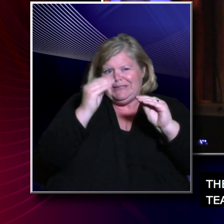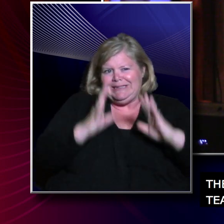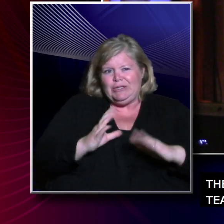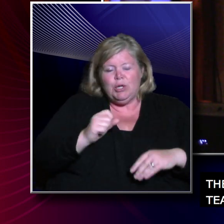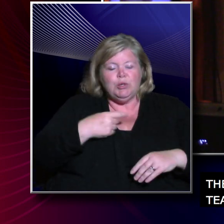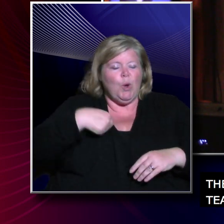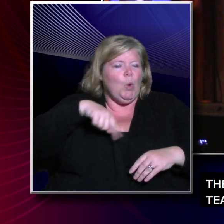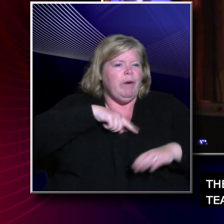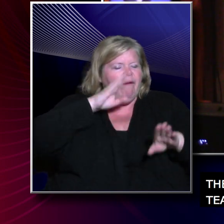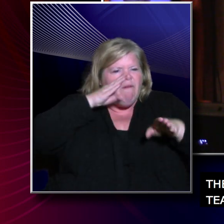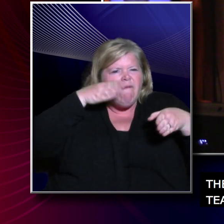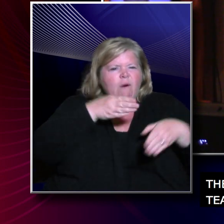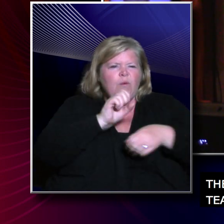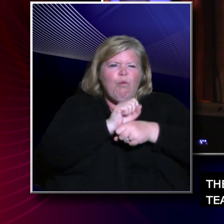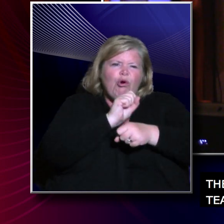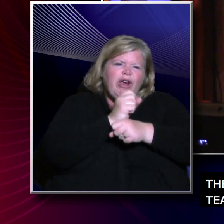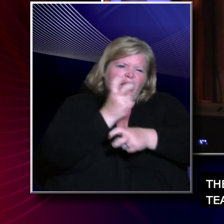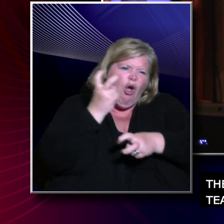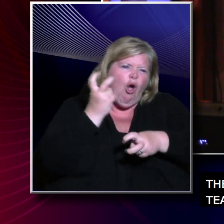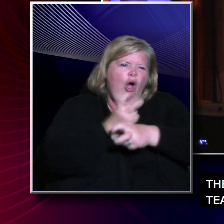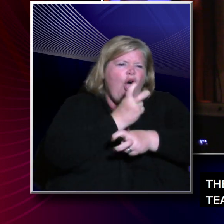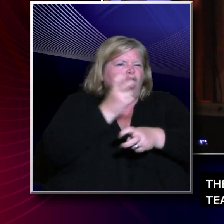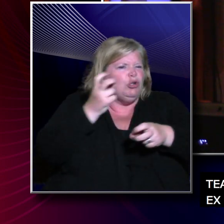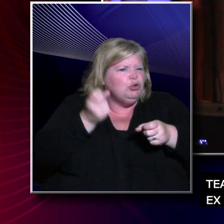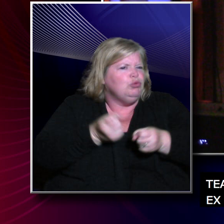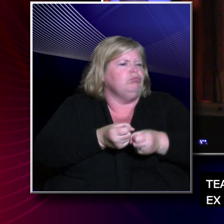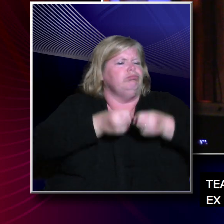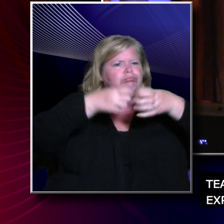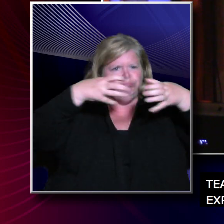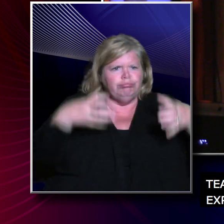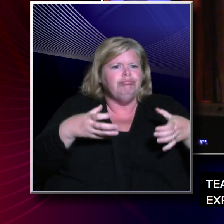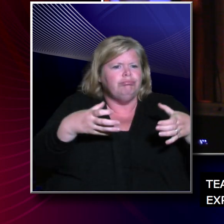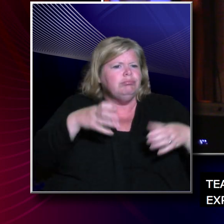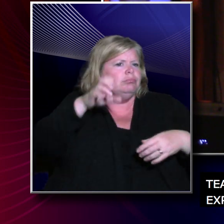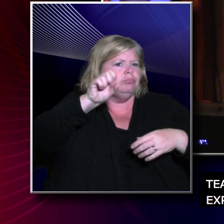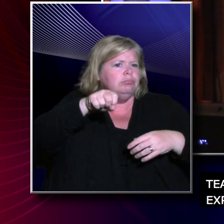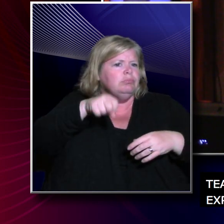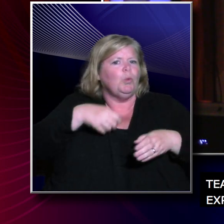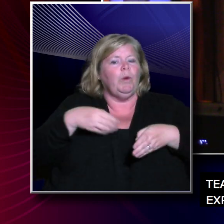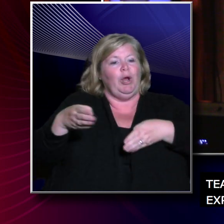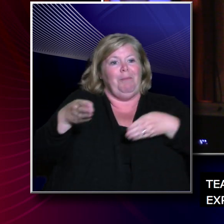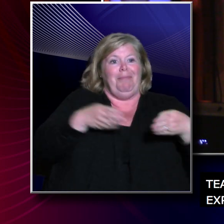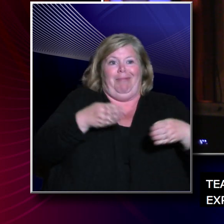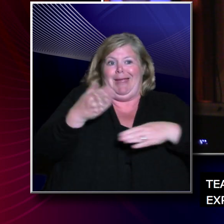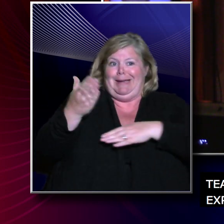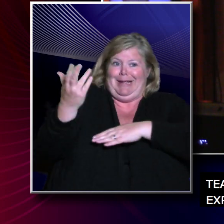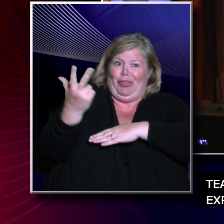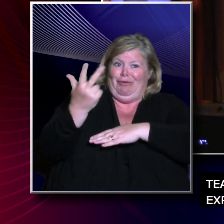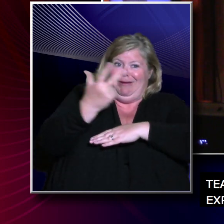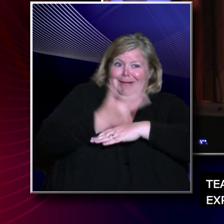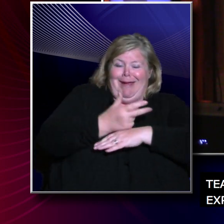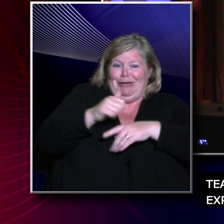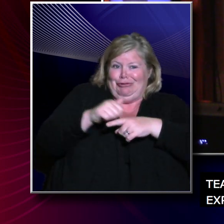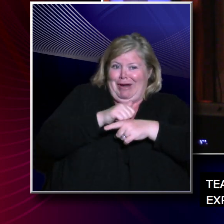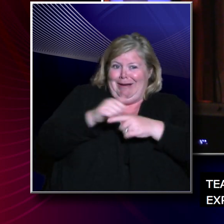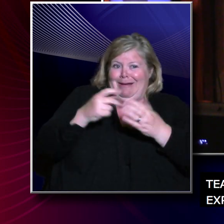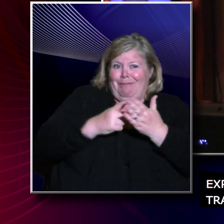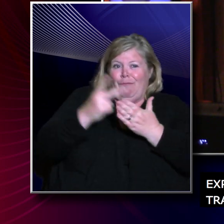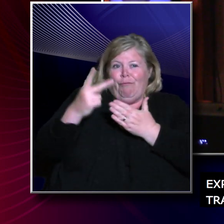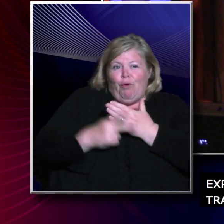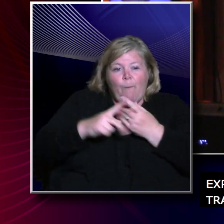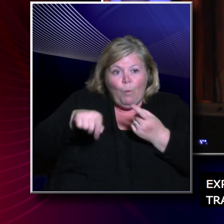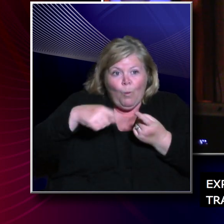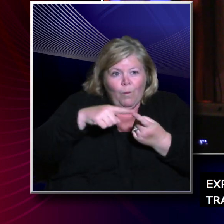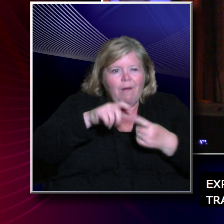hard in making that expansion happen. We are planning a 3-day training program in August